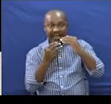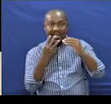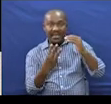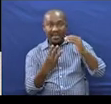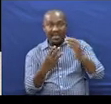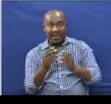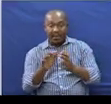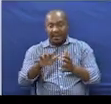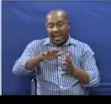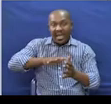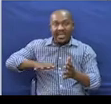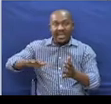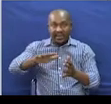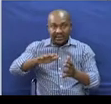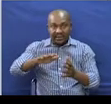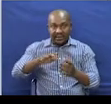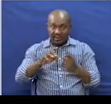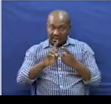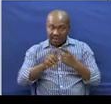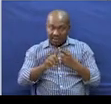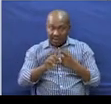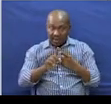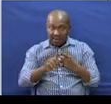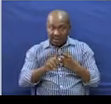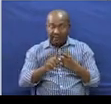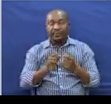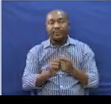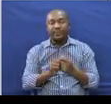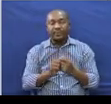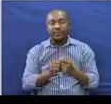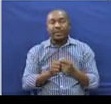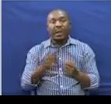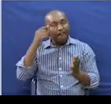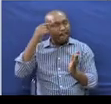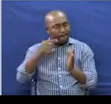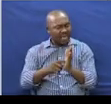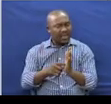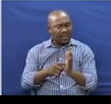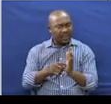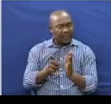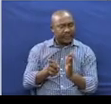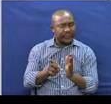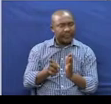areas. Areas number 1 within that subtopics is meaning